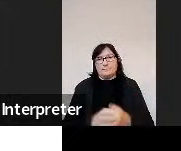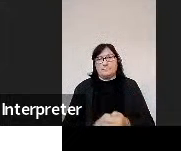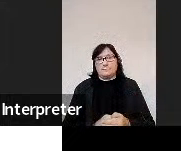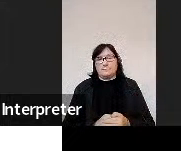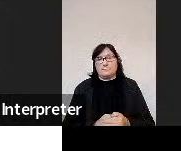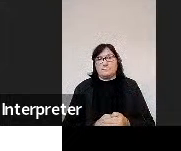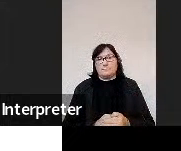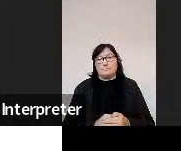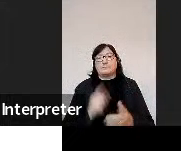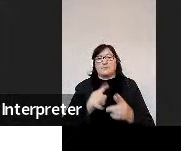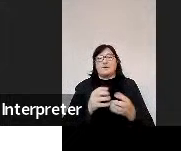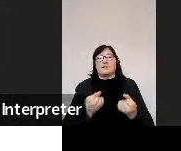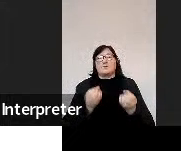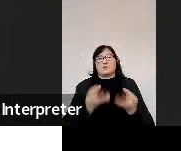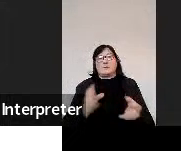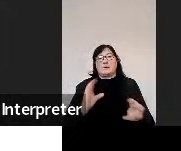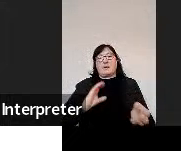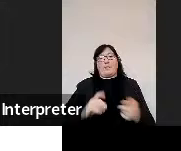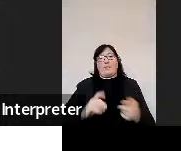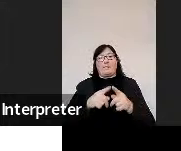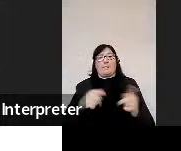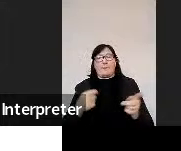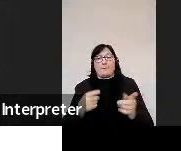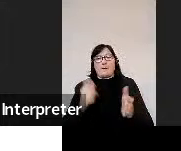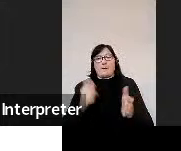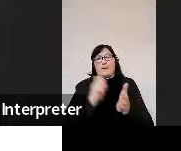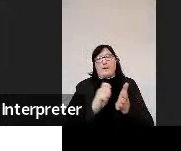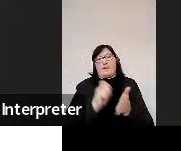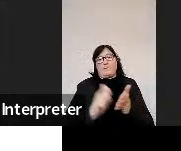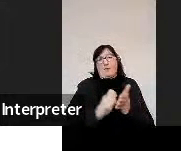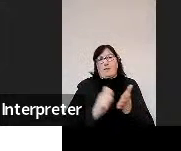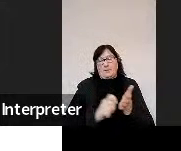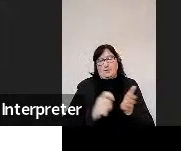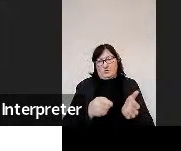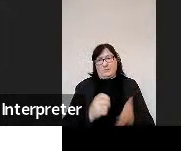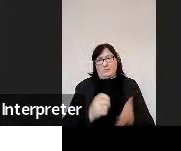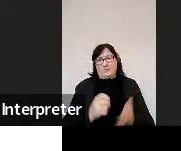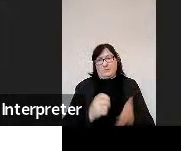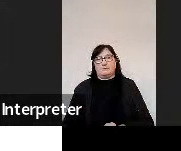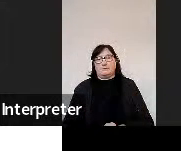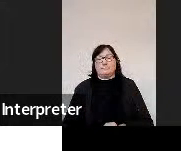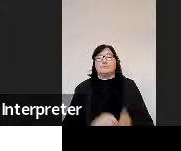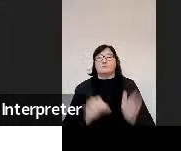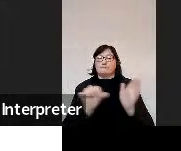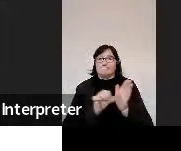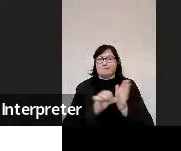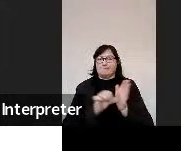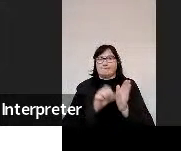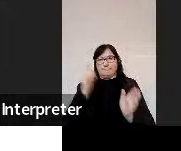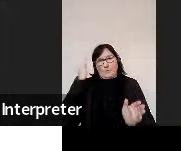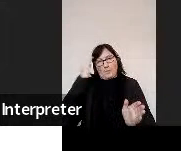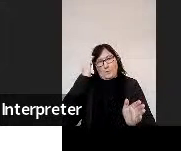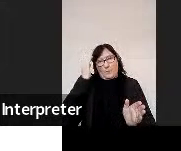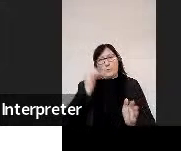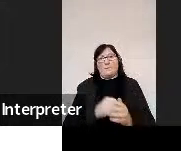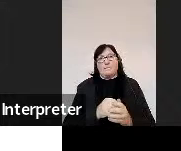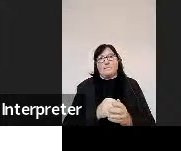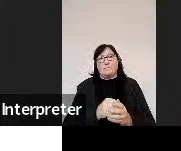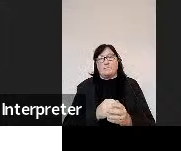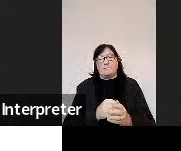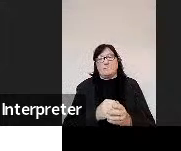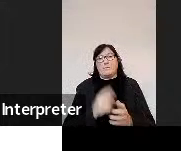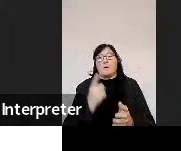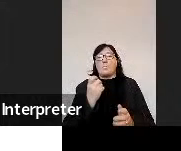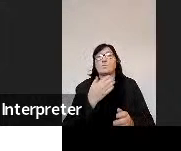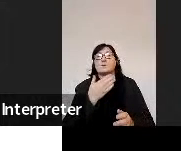submit client type applications. It is important to note that only someone that has the